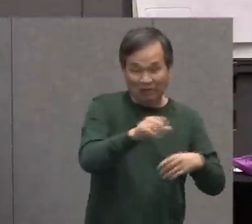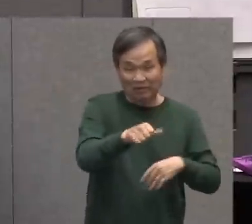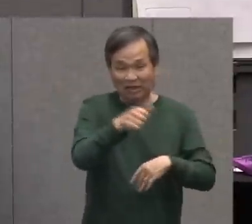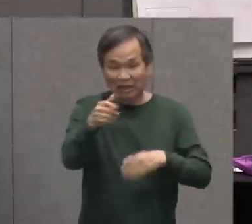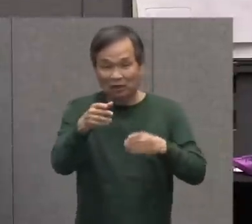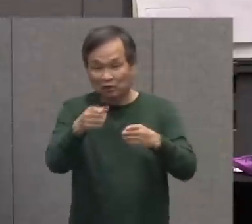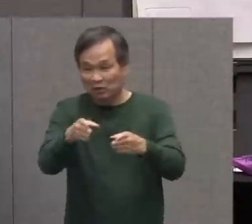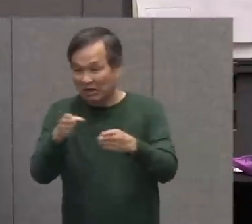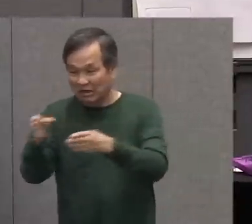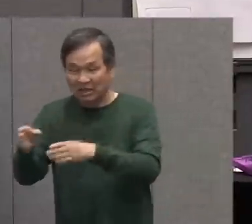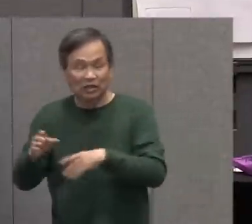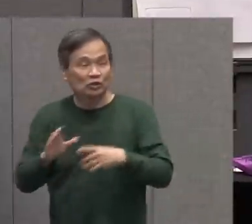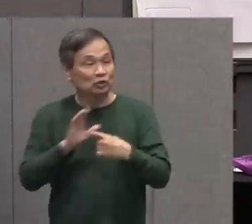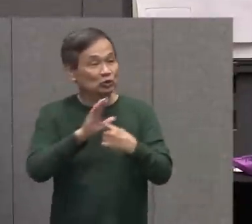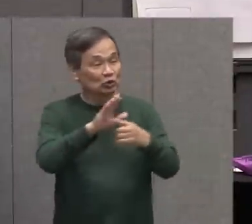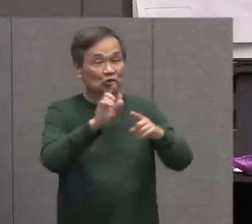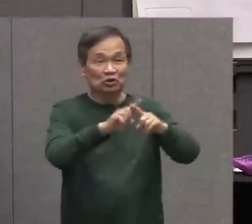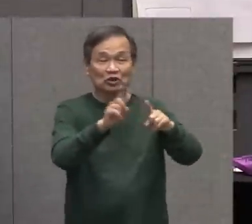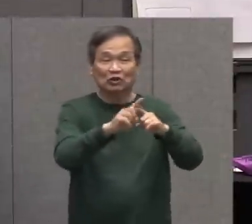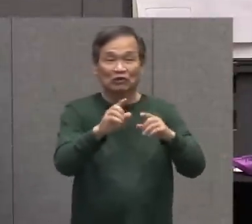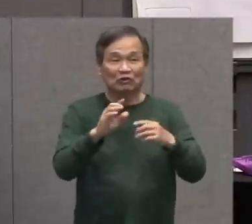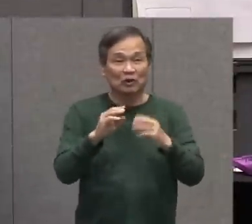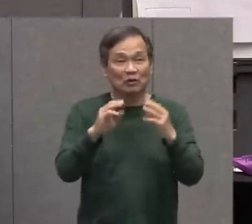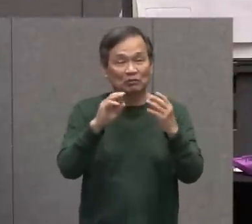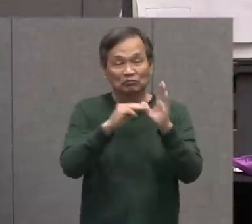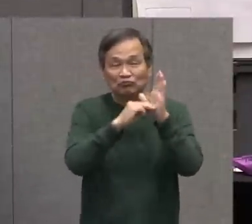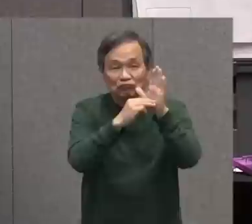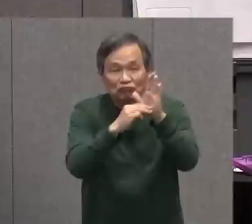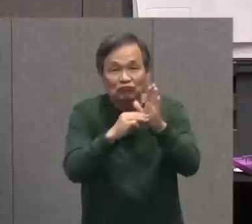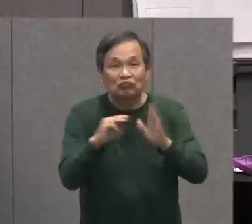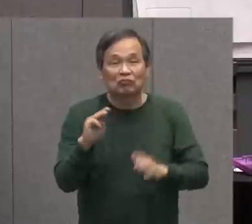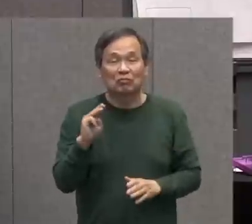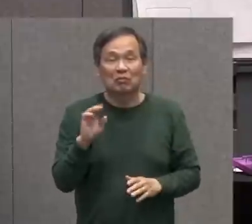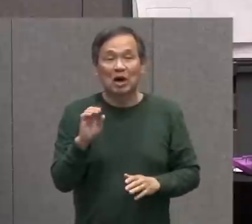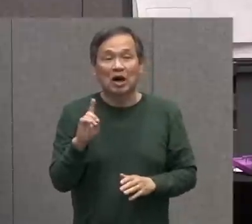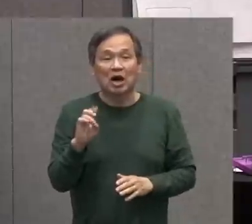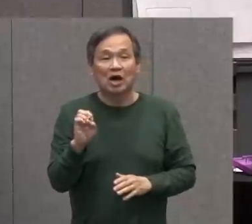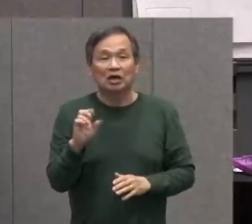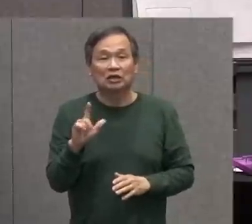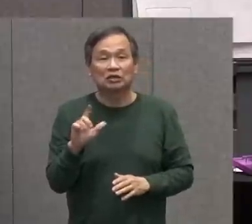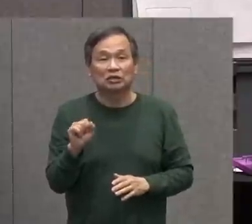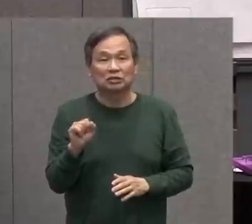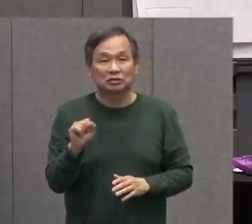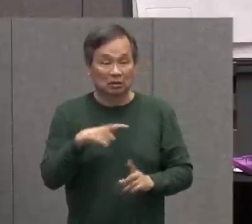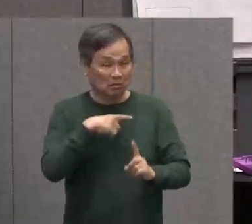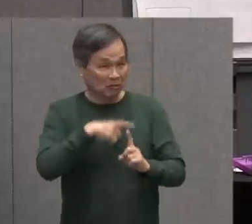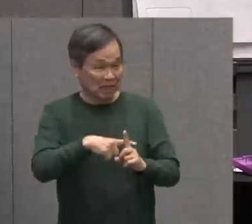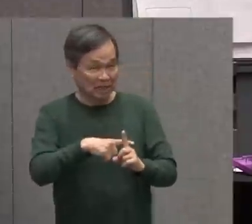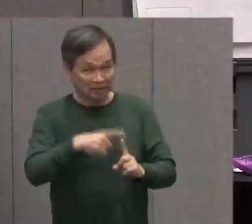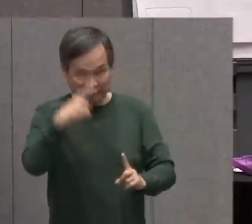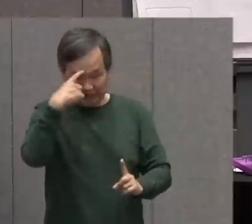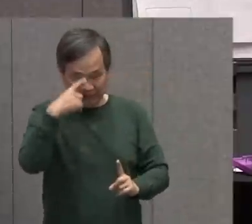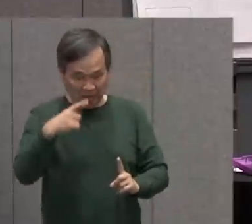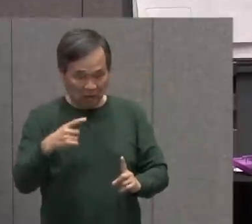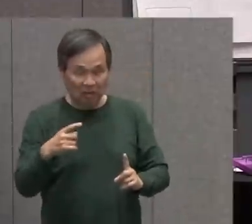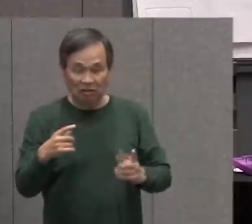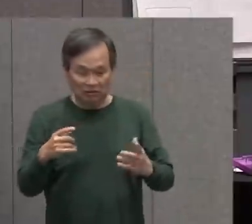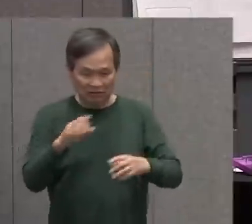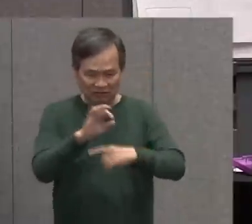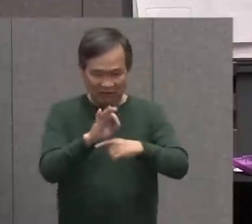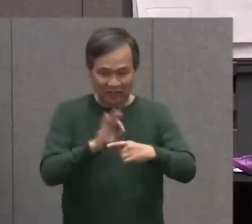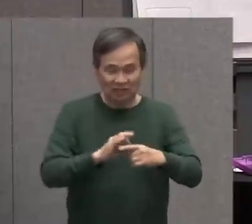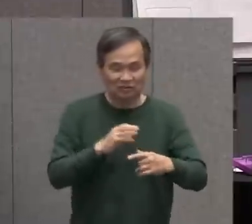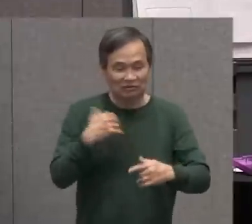in drawings and models and think about putting them together, and how we can also think about, when we're working with fractions,